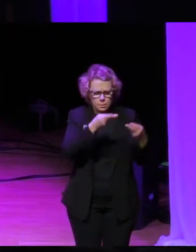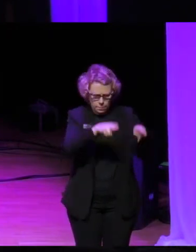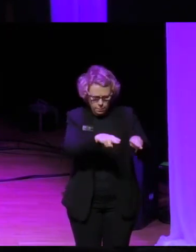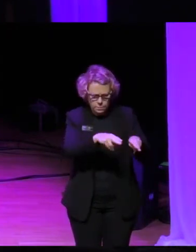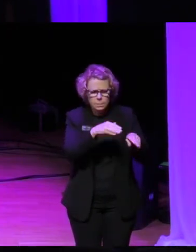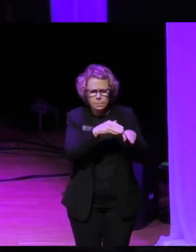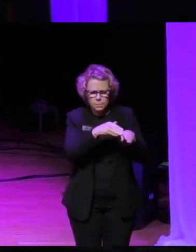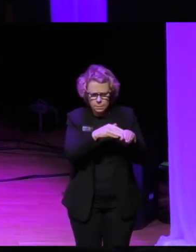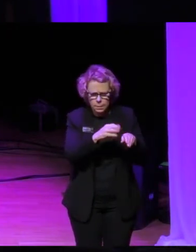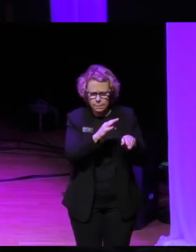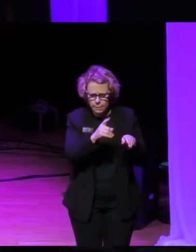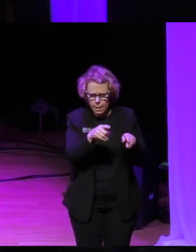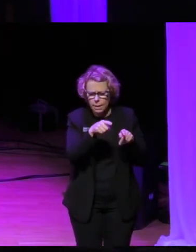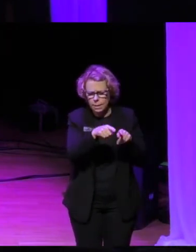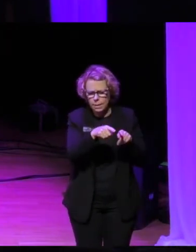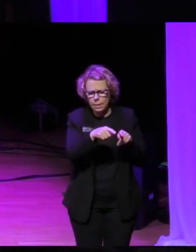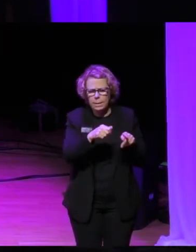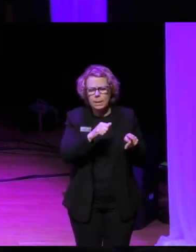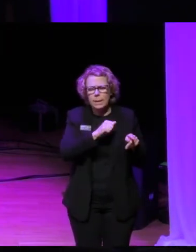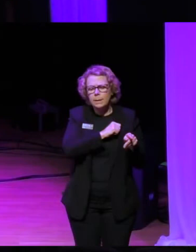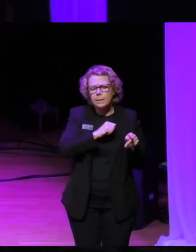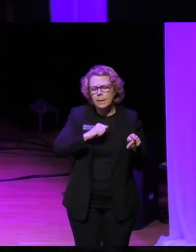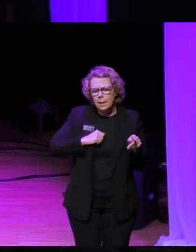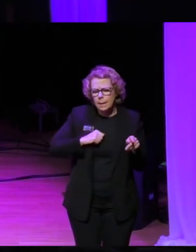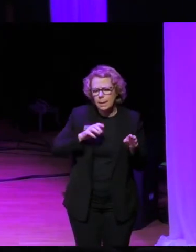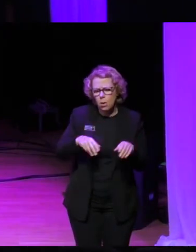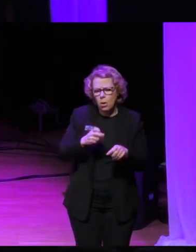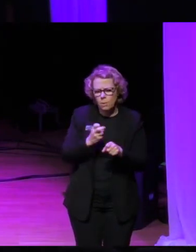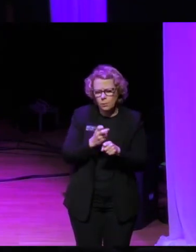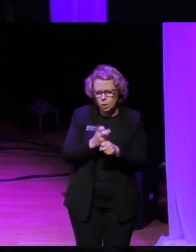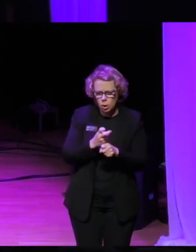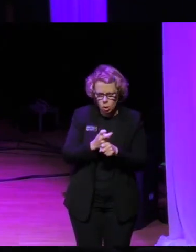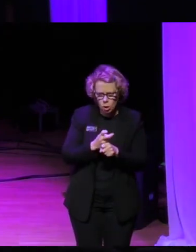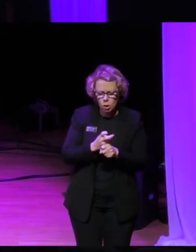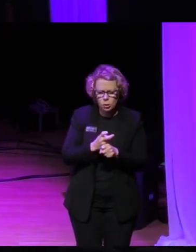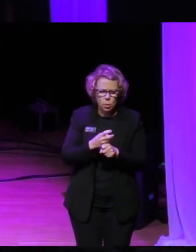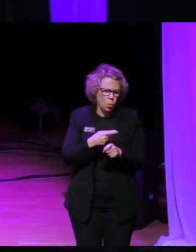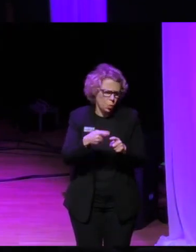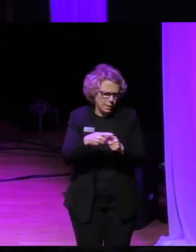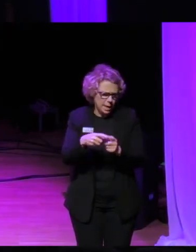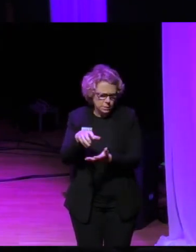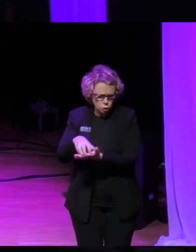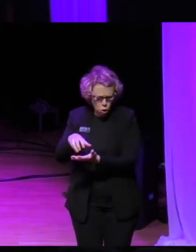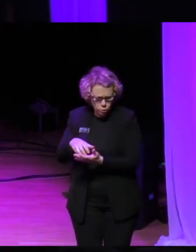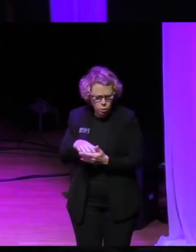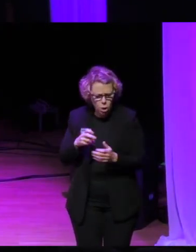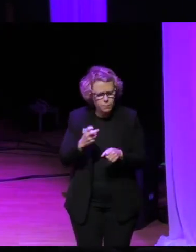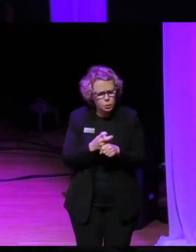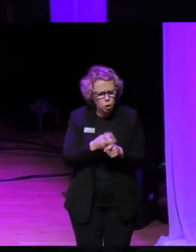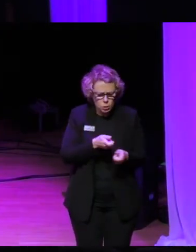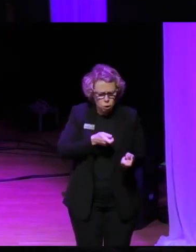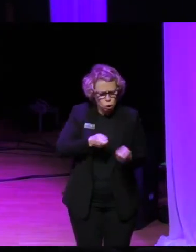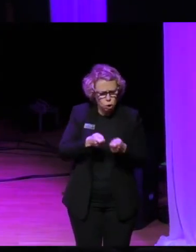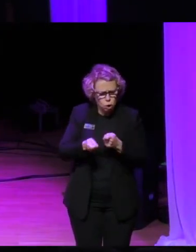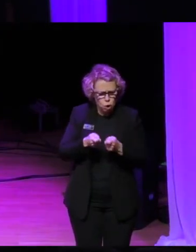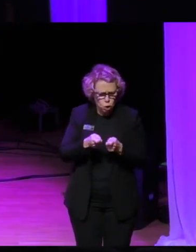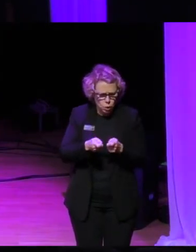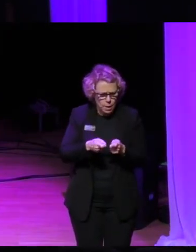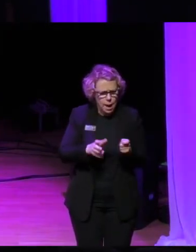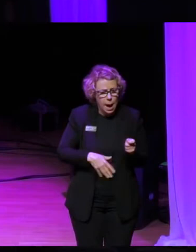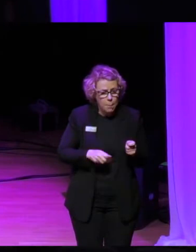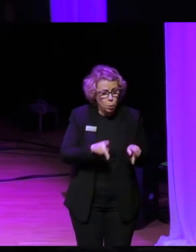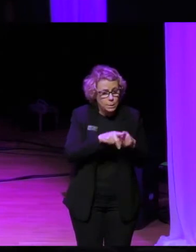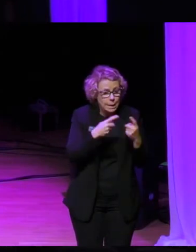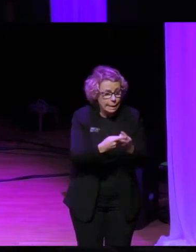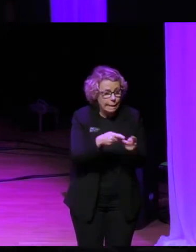clinics, imposing requirements like the size of the hallway or how big the building has to be, requirements that have nothing to